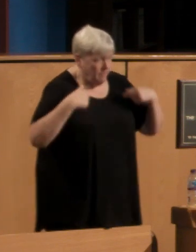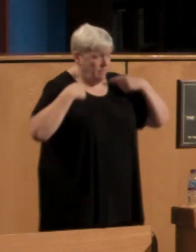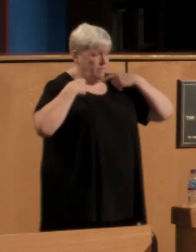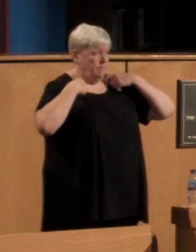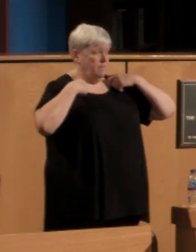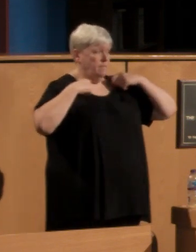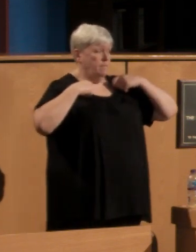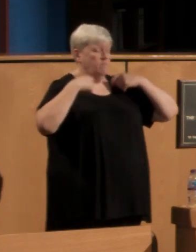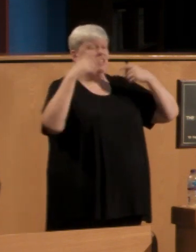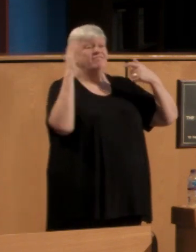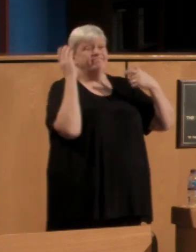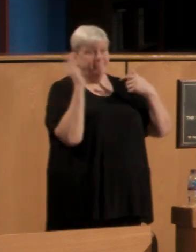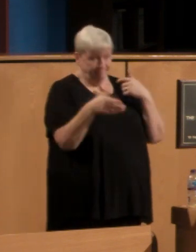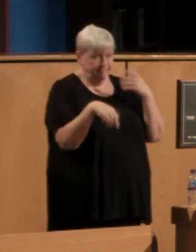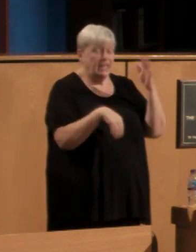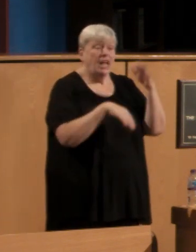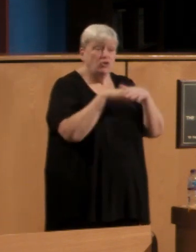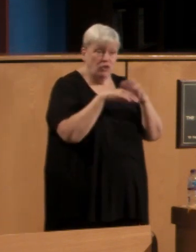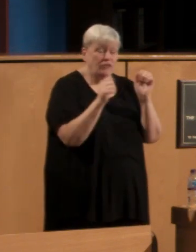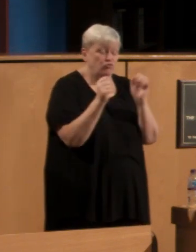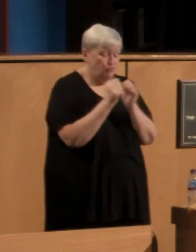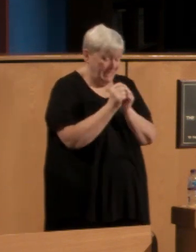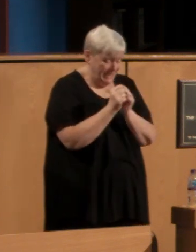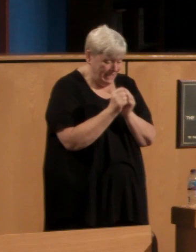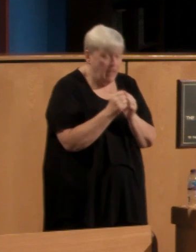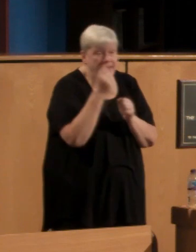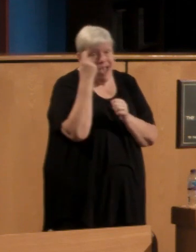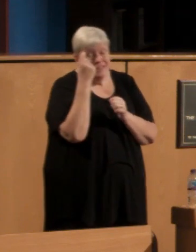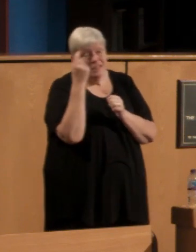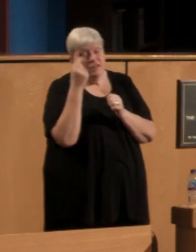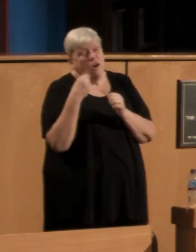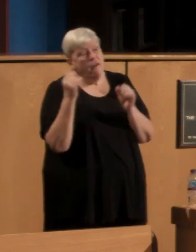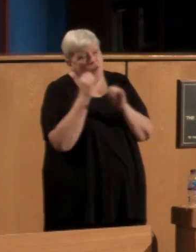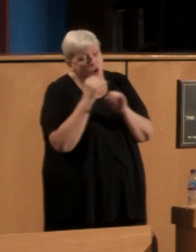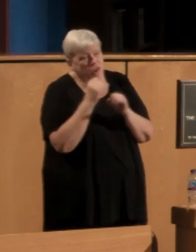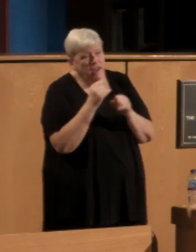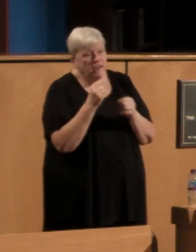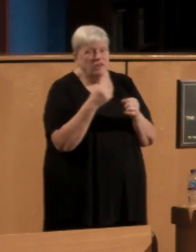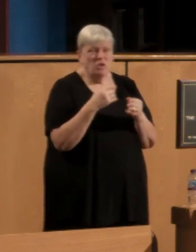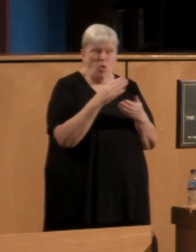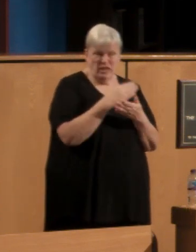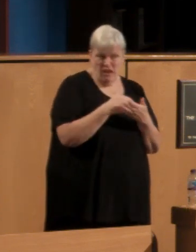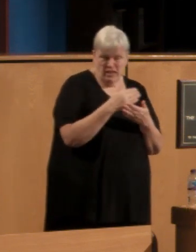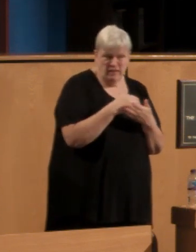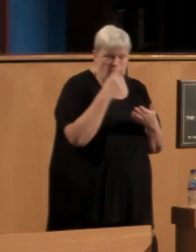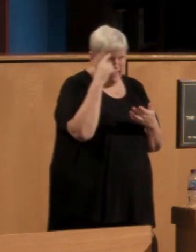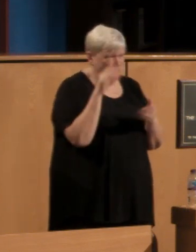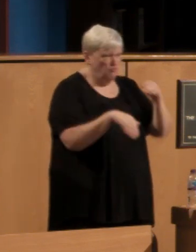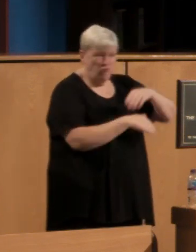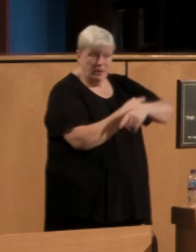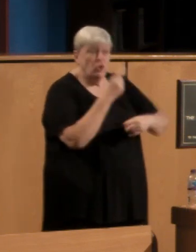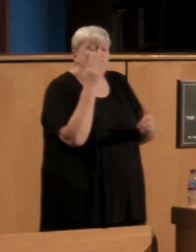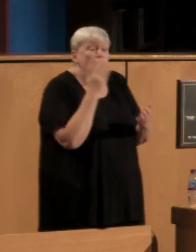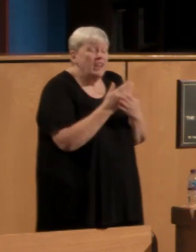Yeah, I completely agree that the idea of horror as a conservative genre is garbage, and